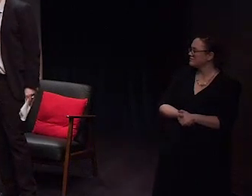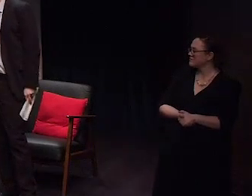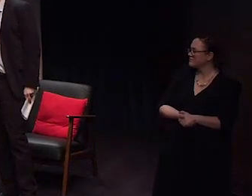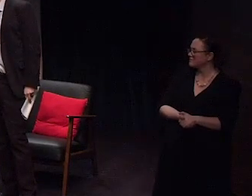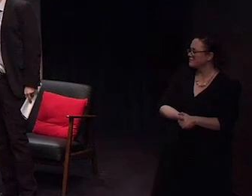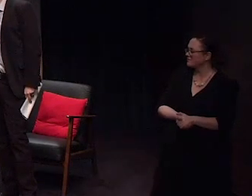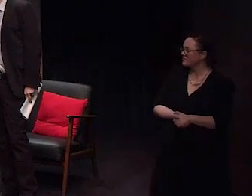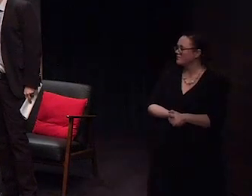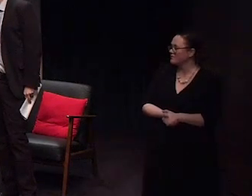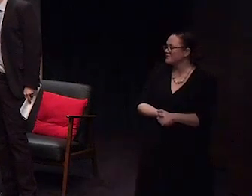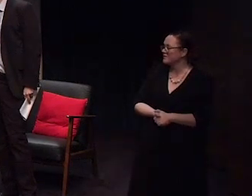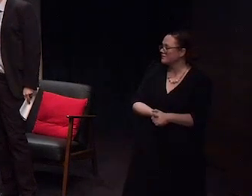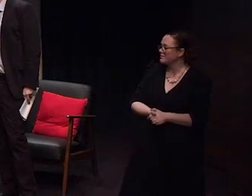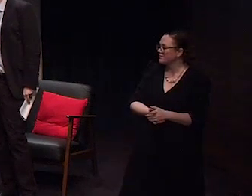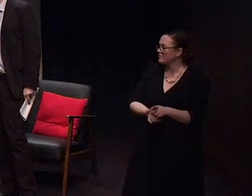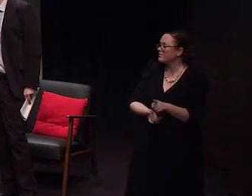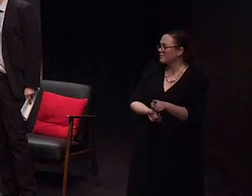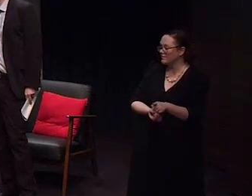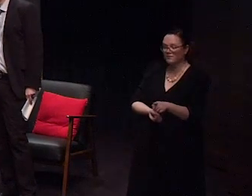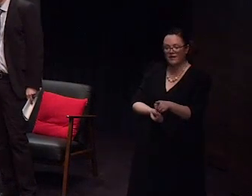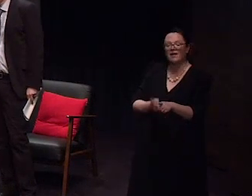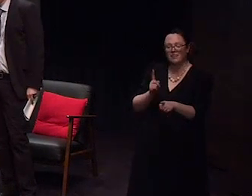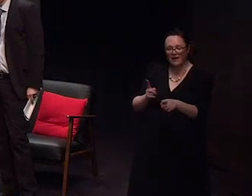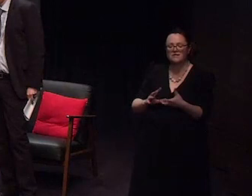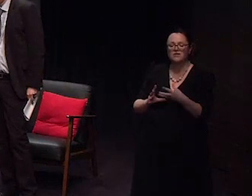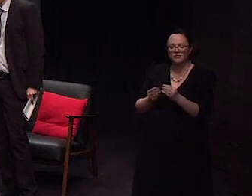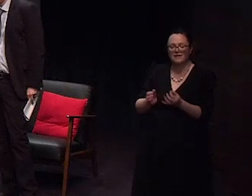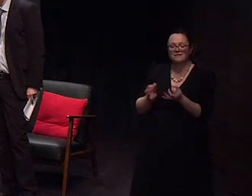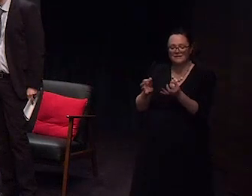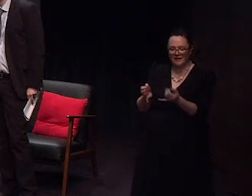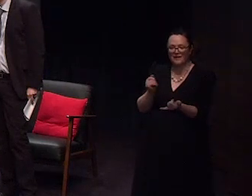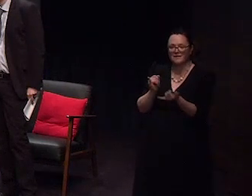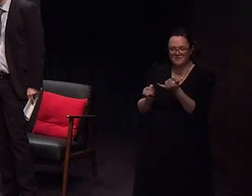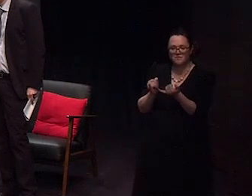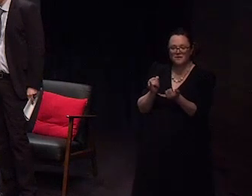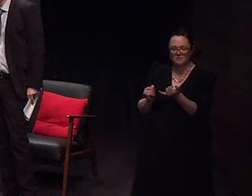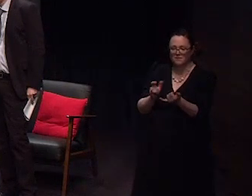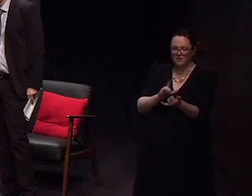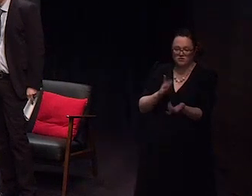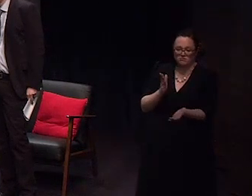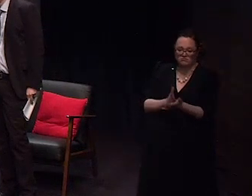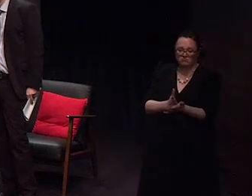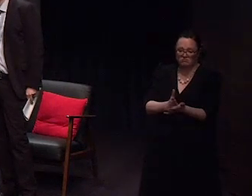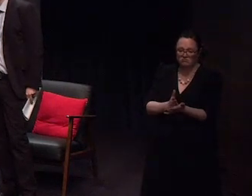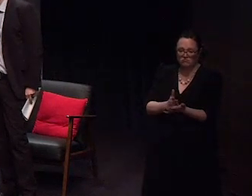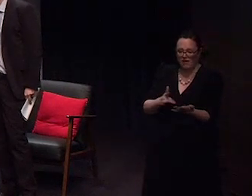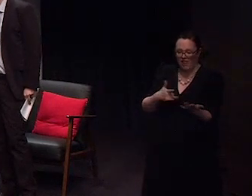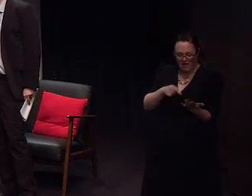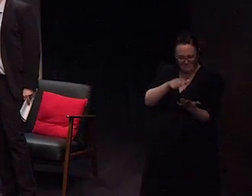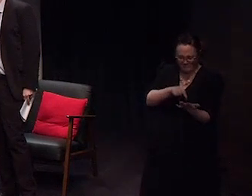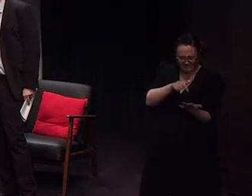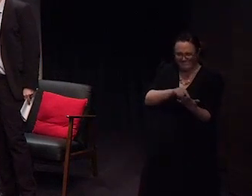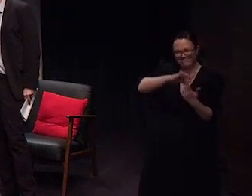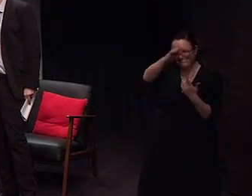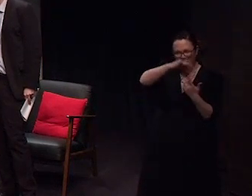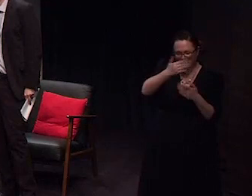which can explain sometimes the delay, when we were talking about the delay, because you are kind of real life, so sometimes it's not working, sometimes you